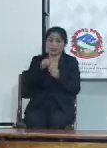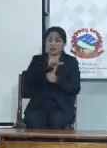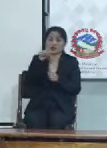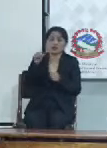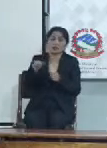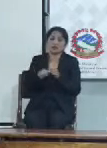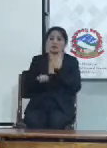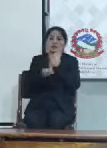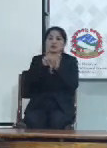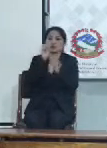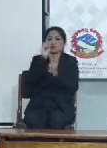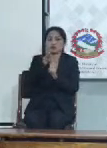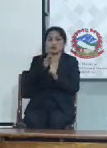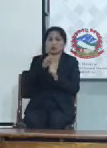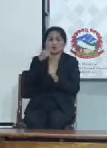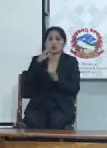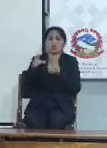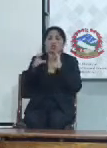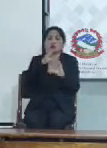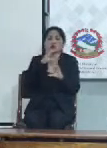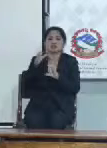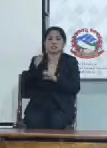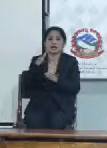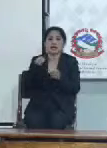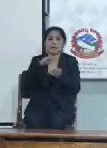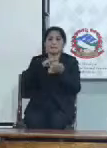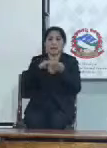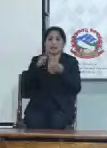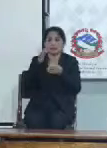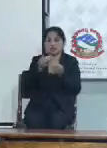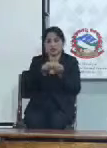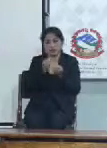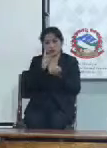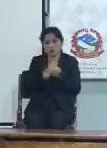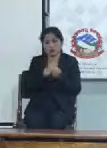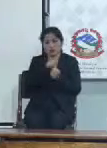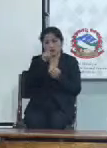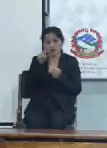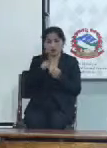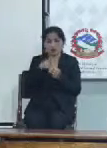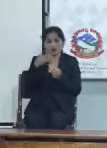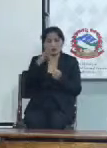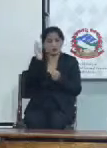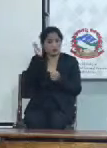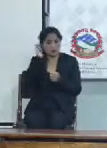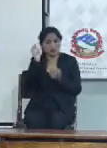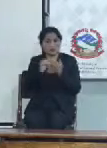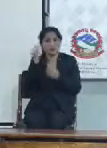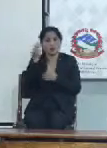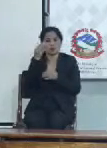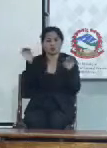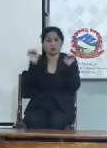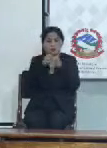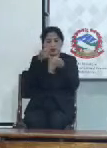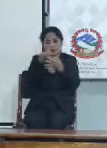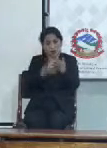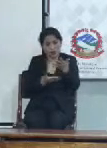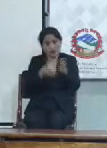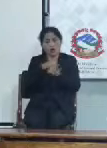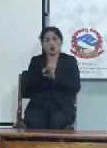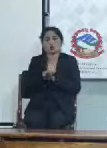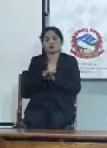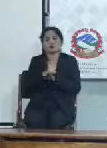because uh, after the end of the every news you have this information about the weather forecast.